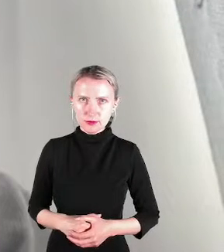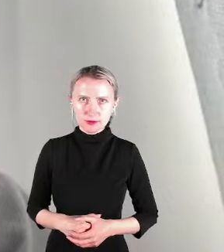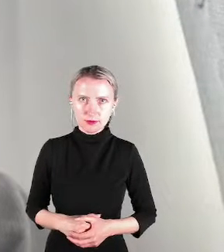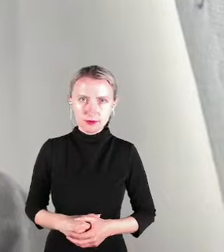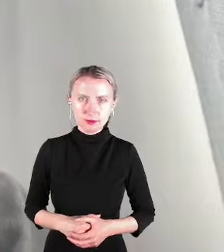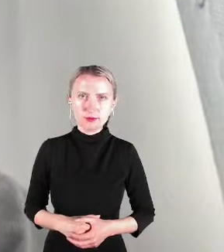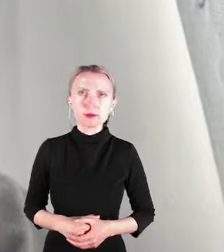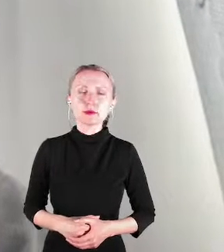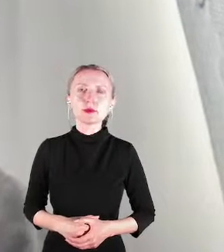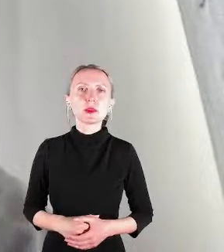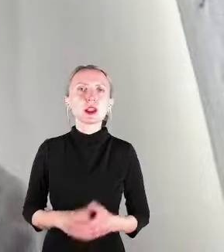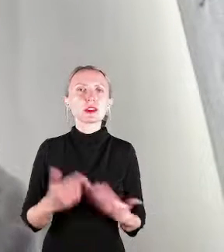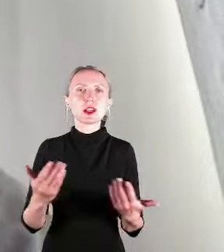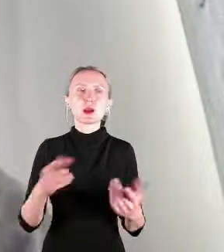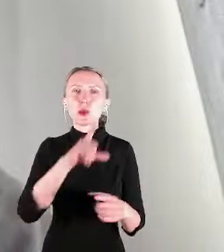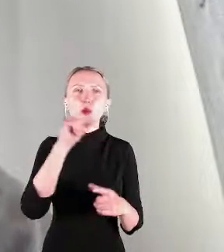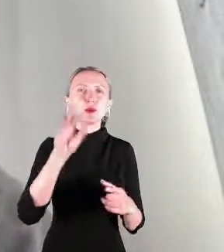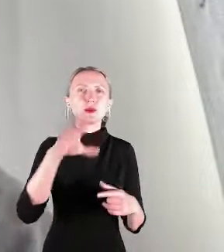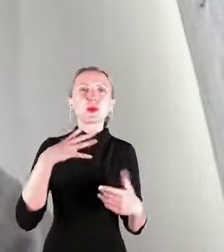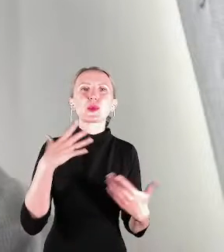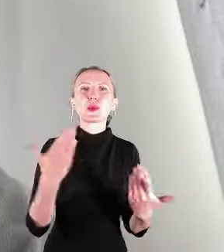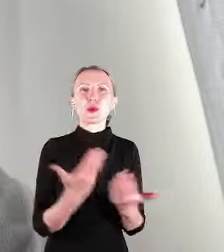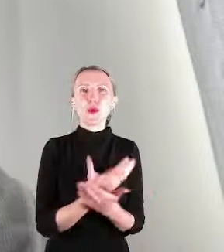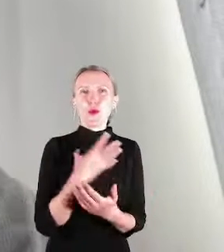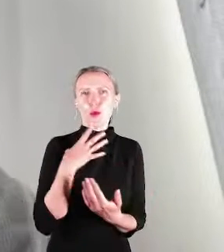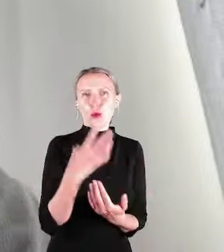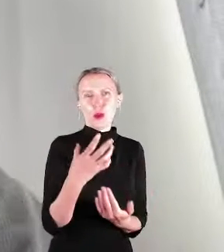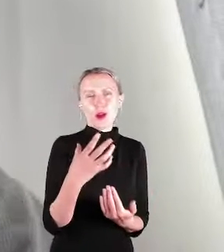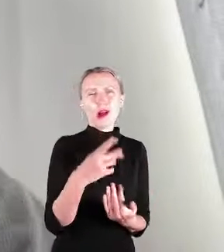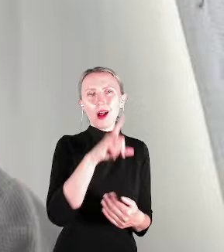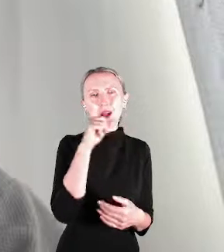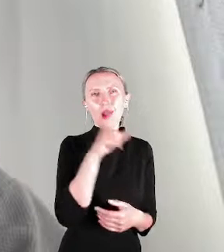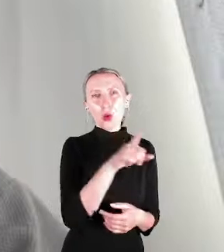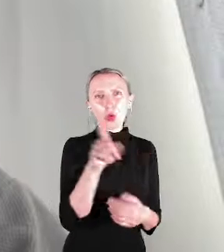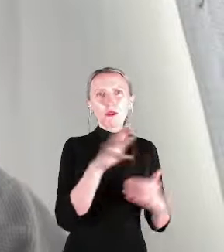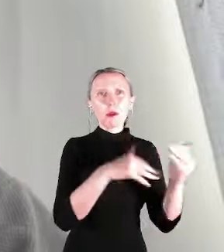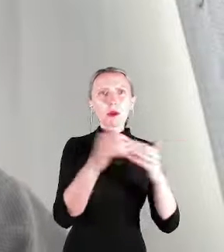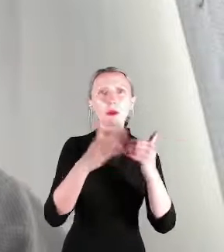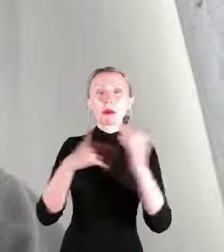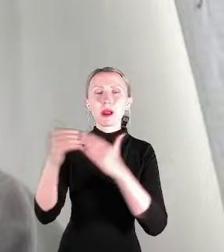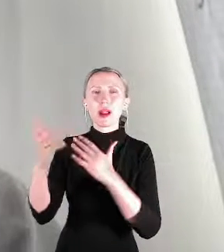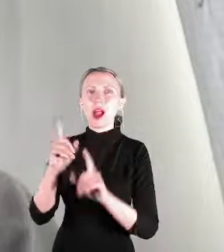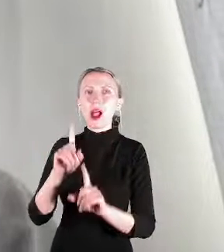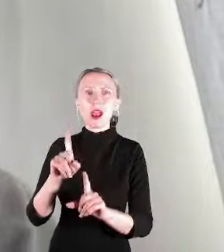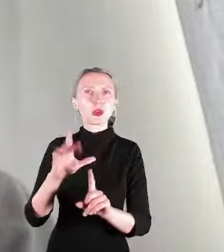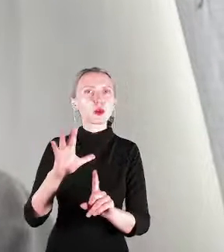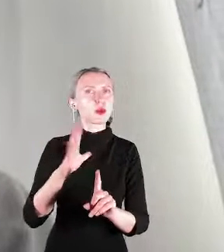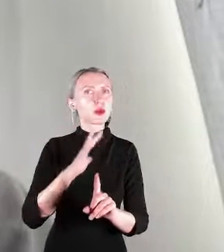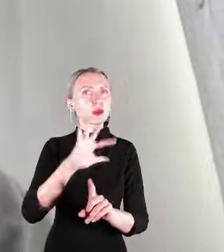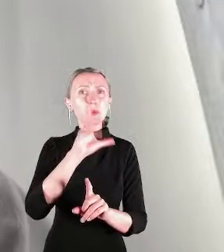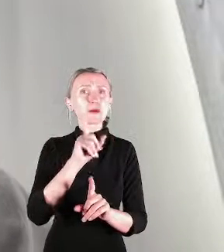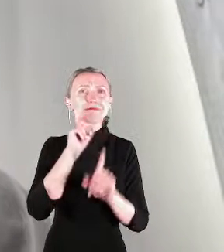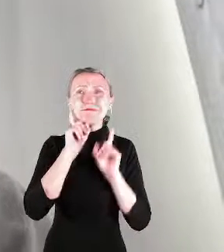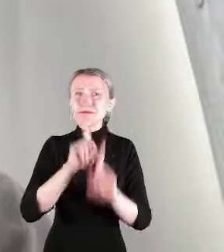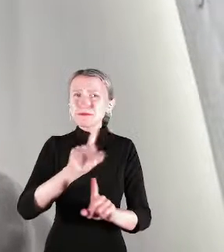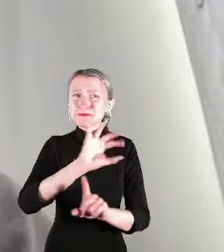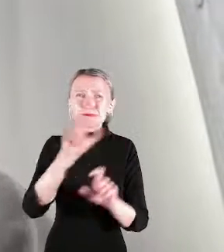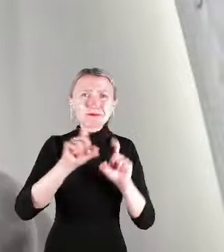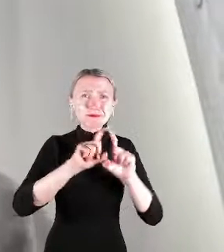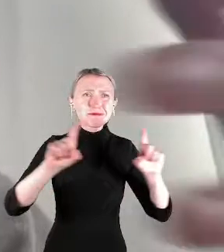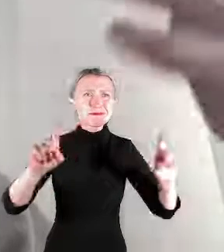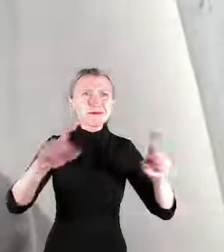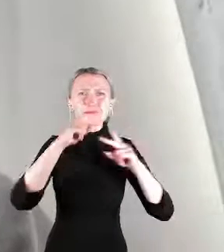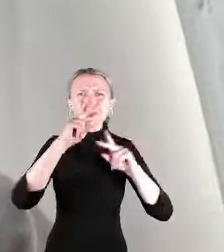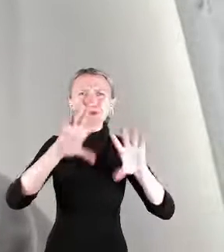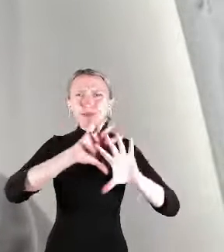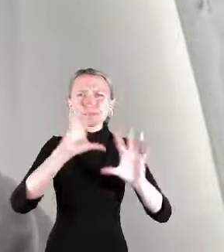summer villas that you couldn't find really something like that